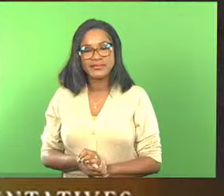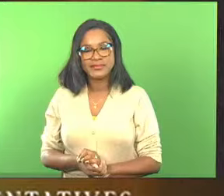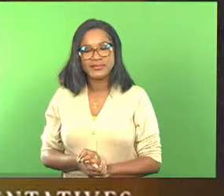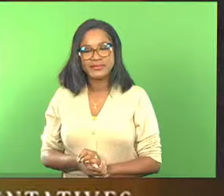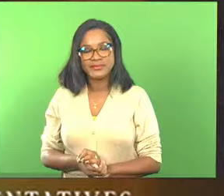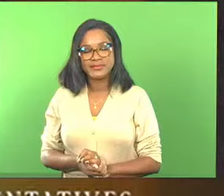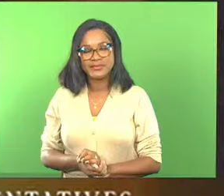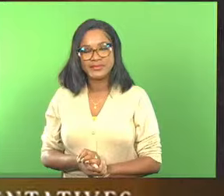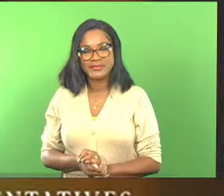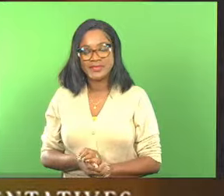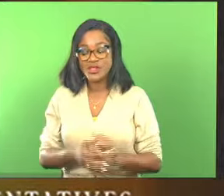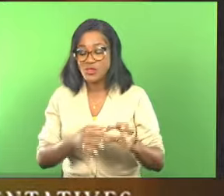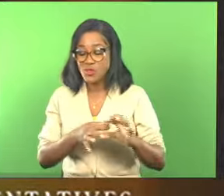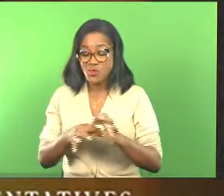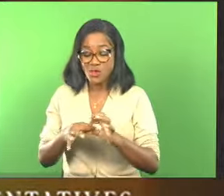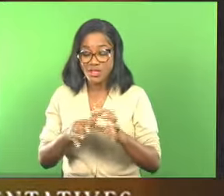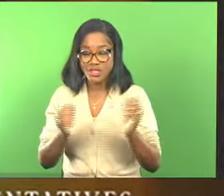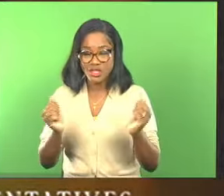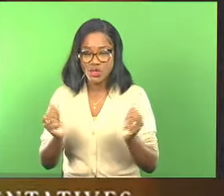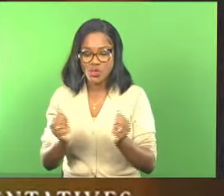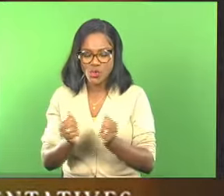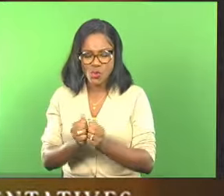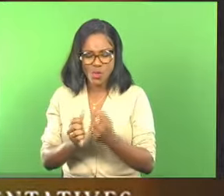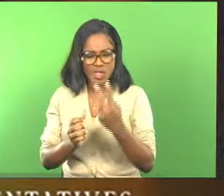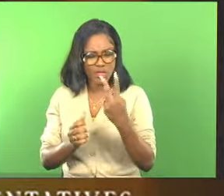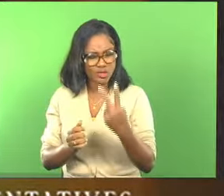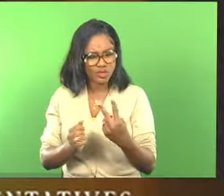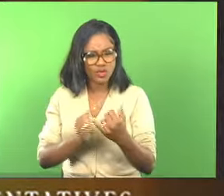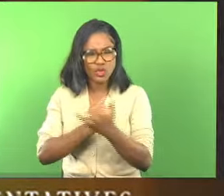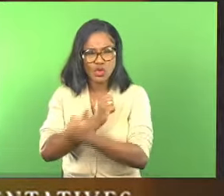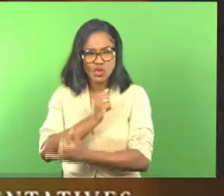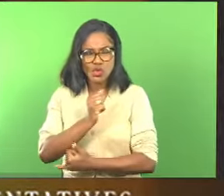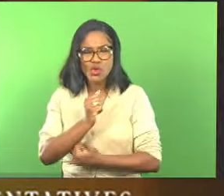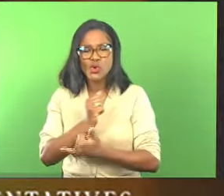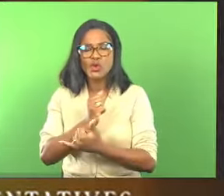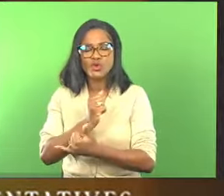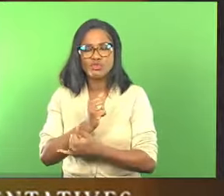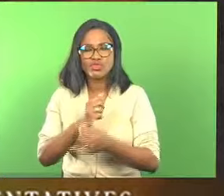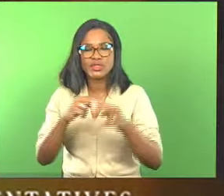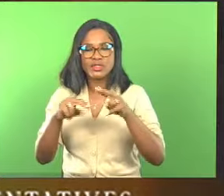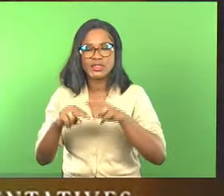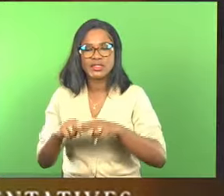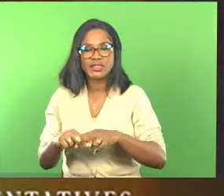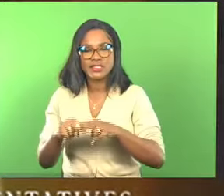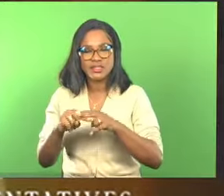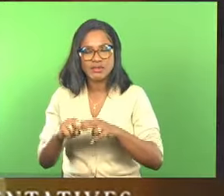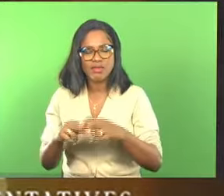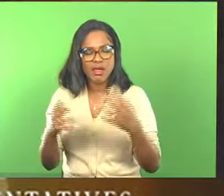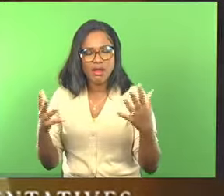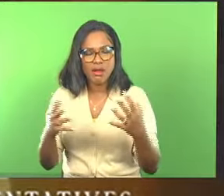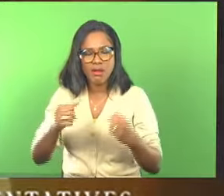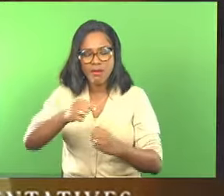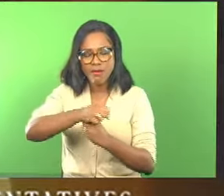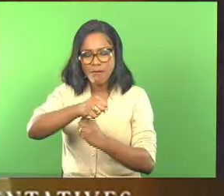The relationship between our two countries is based on the foundation